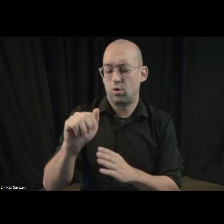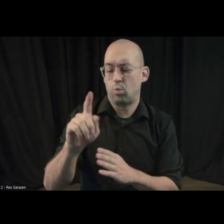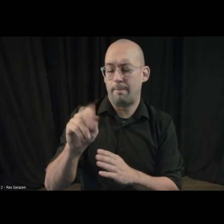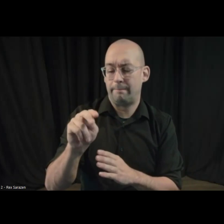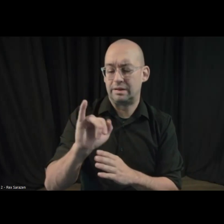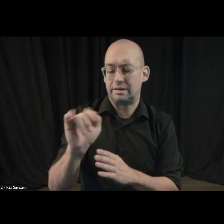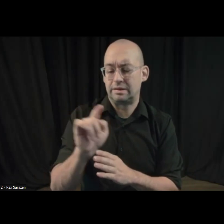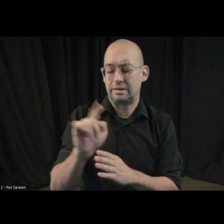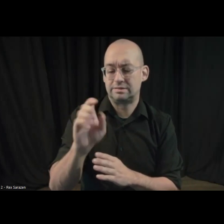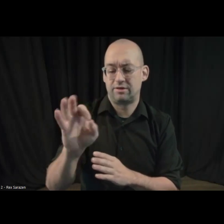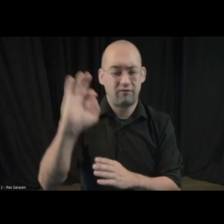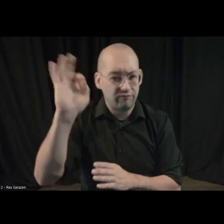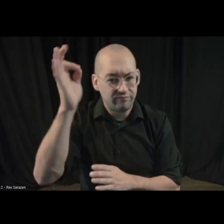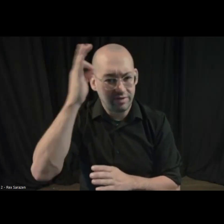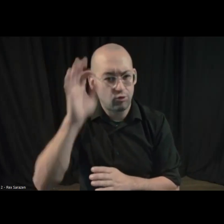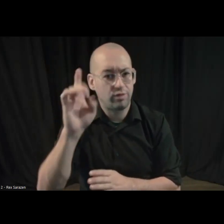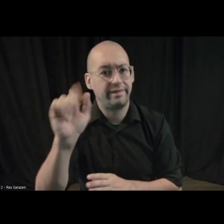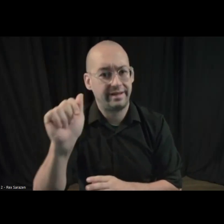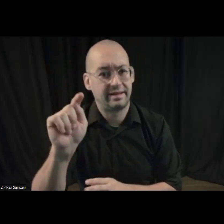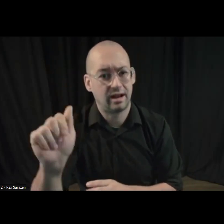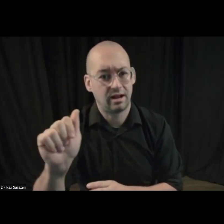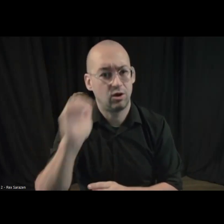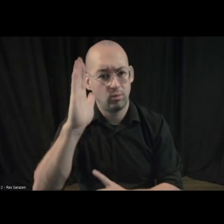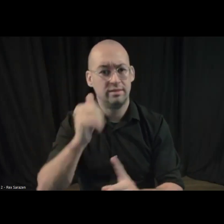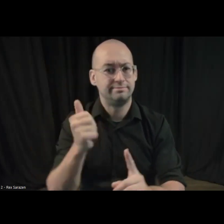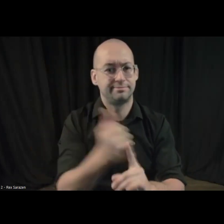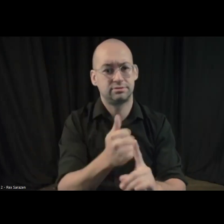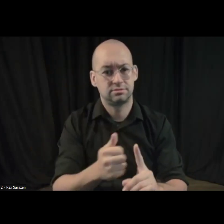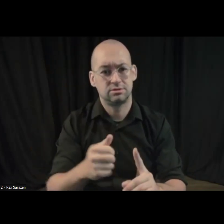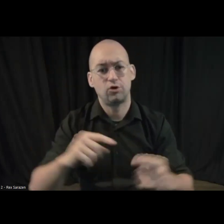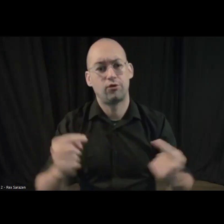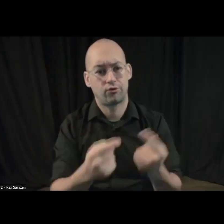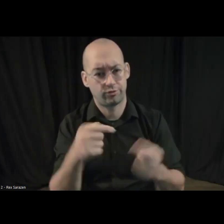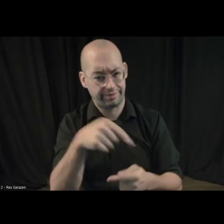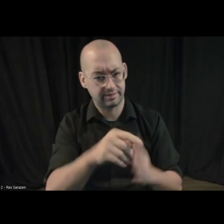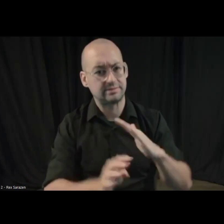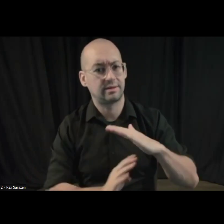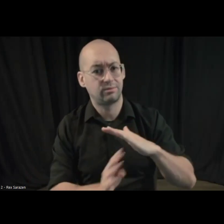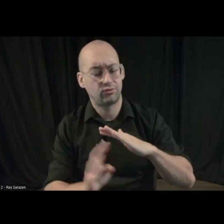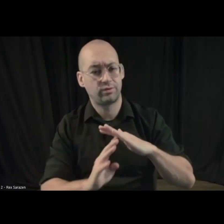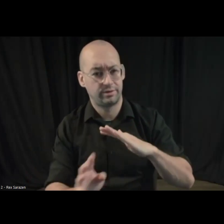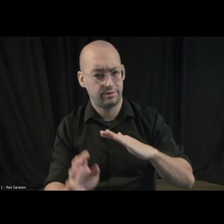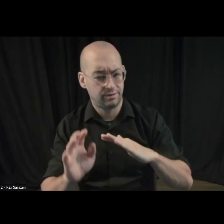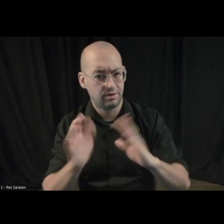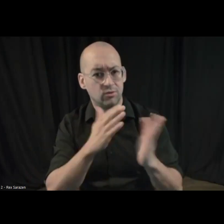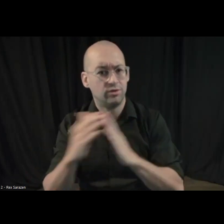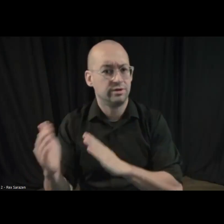data to attack and harm immigrant communities. And then the third is really rolling